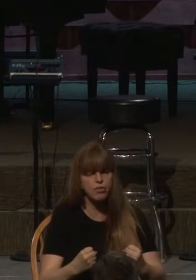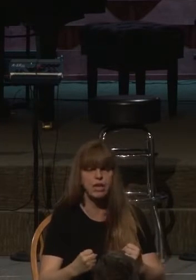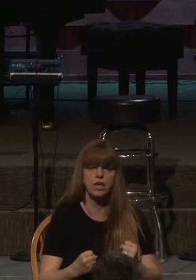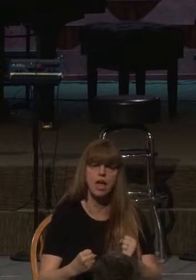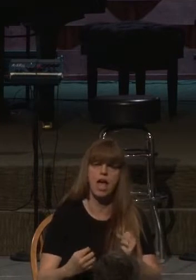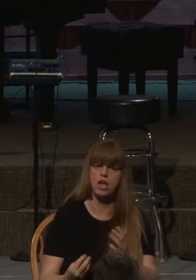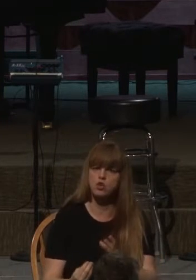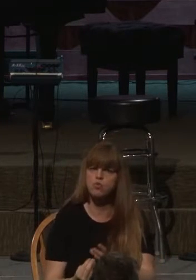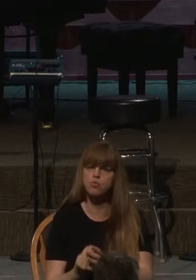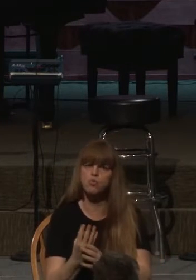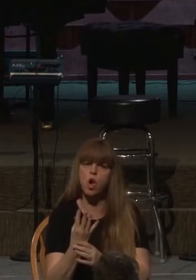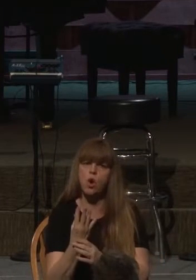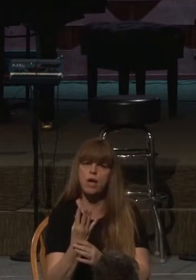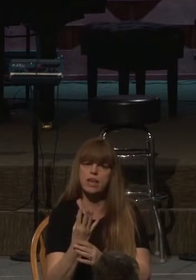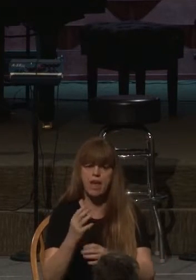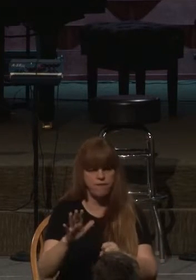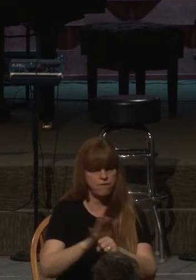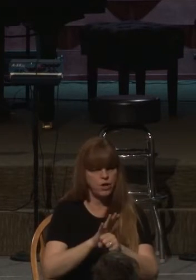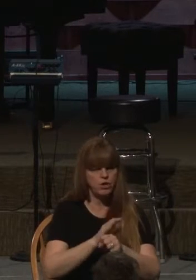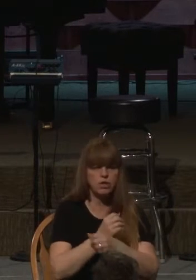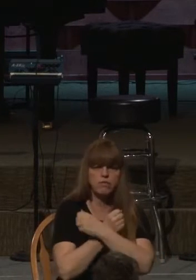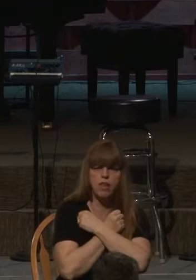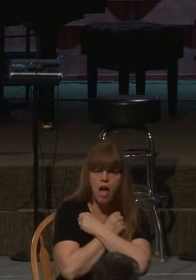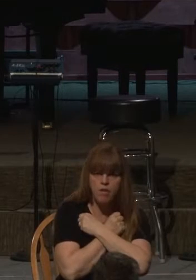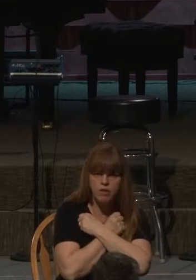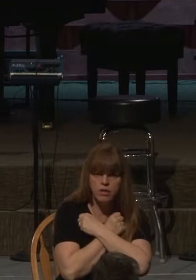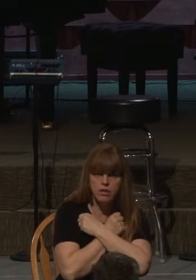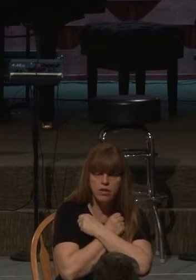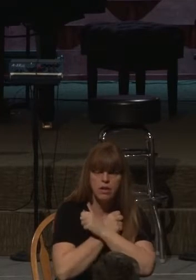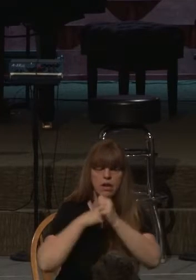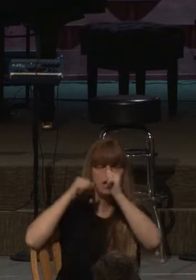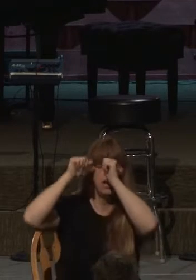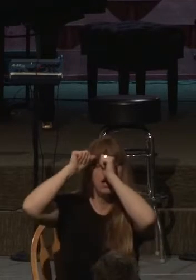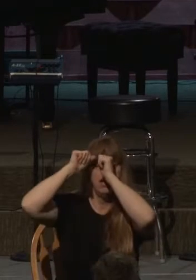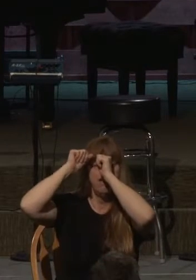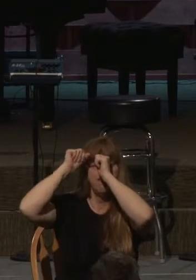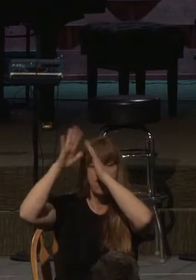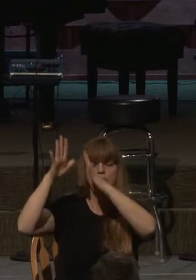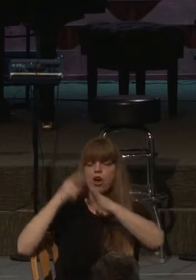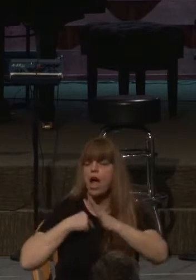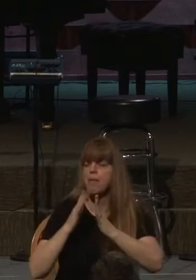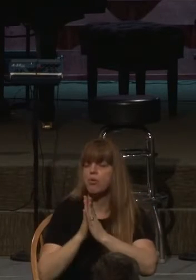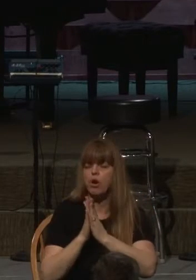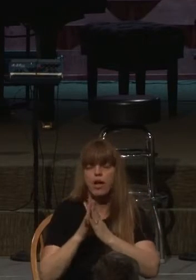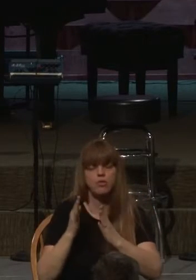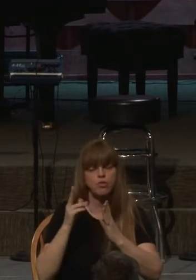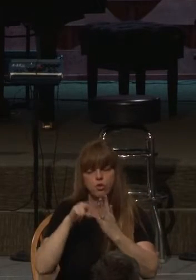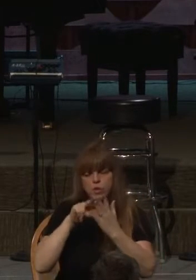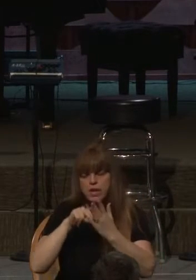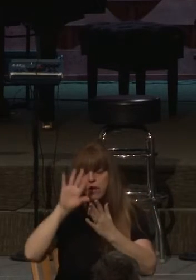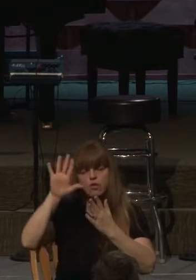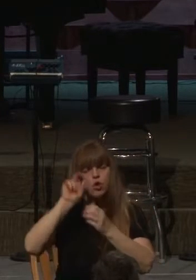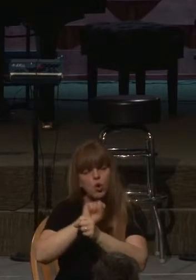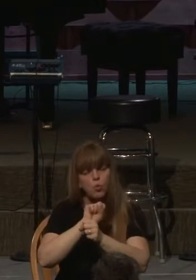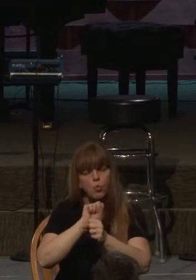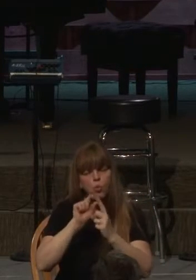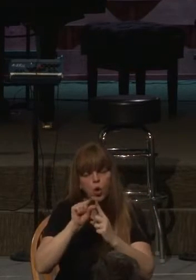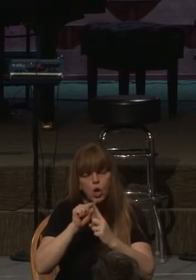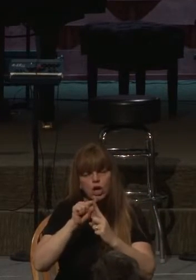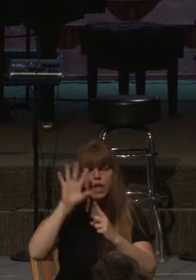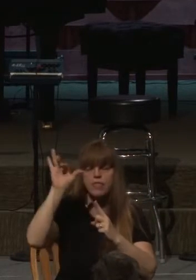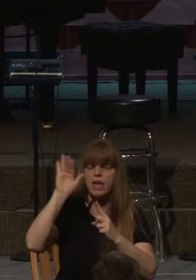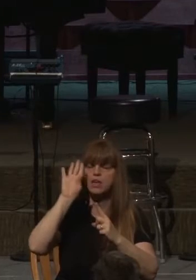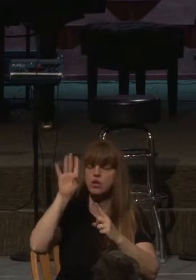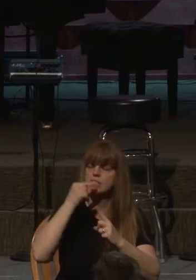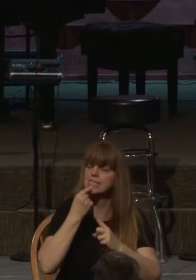growing and full of love. And Father, I pray from the reading of your word that your Spirit now will speak to our